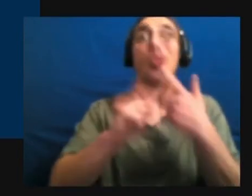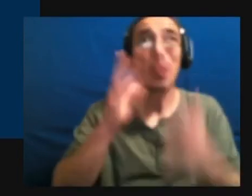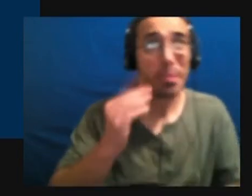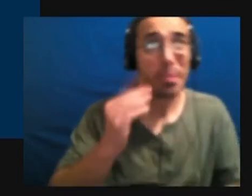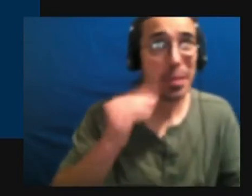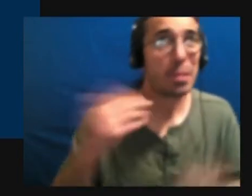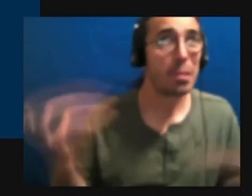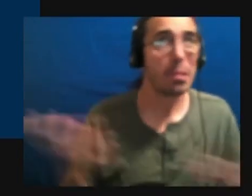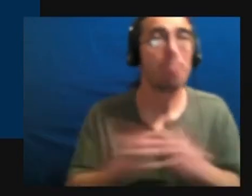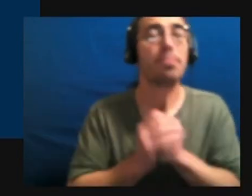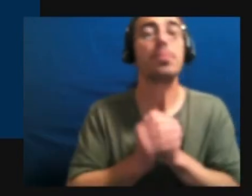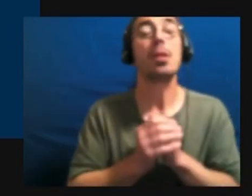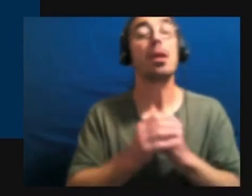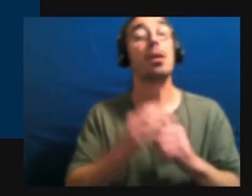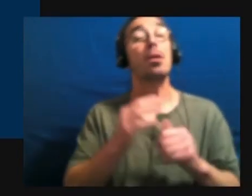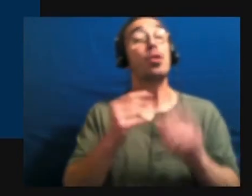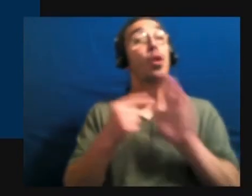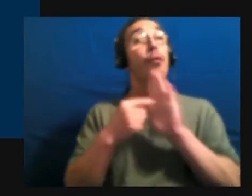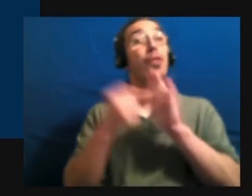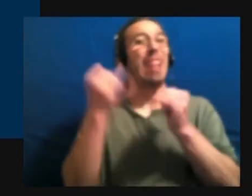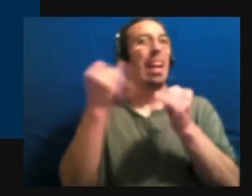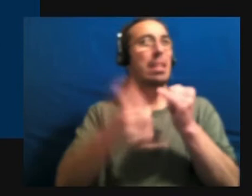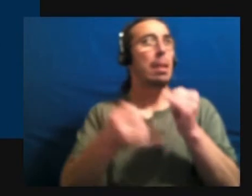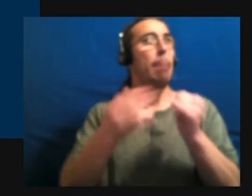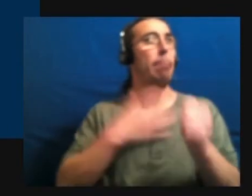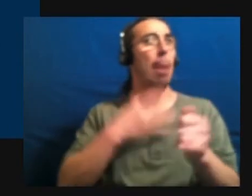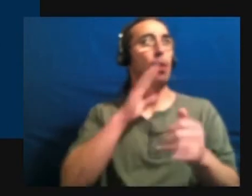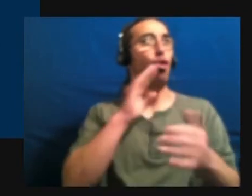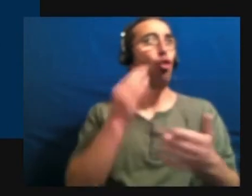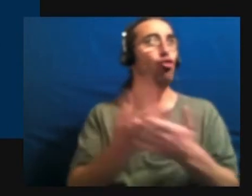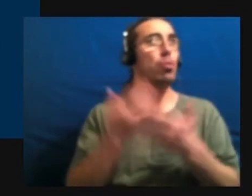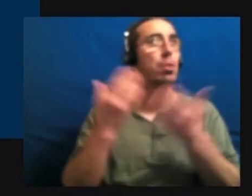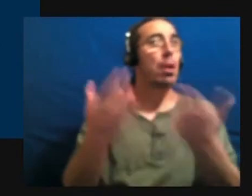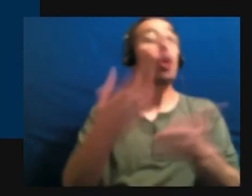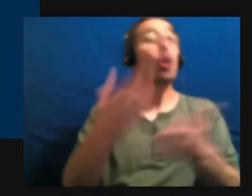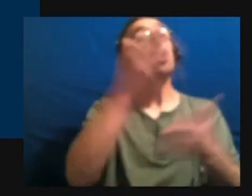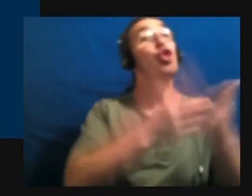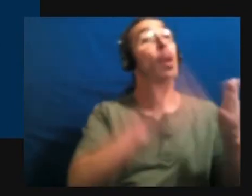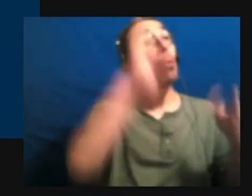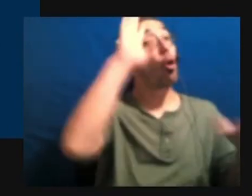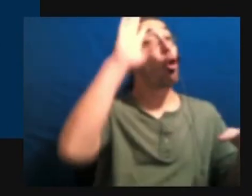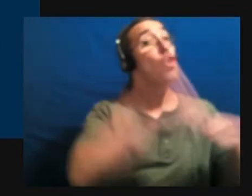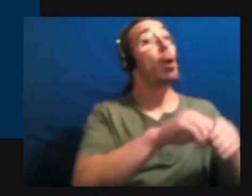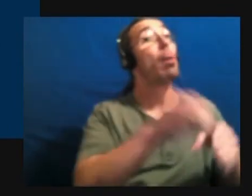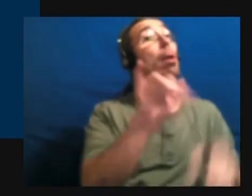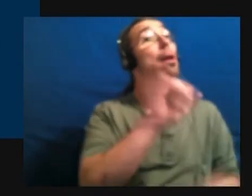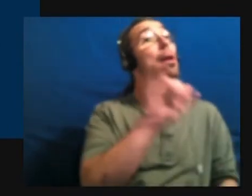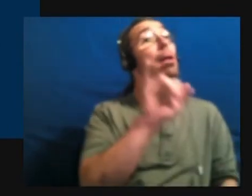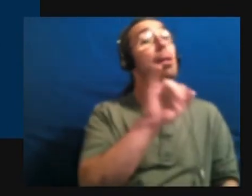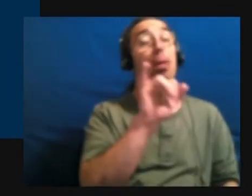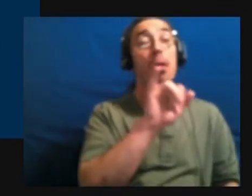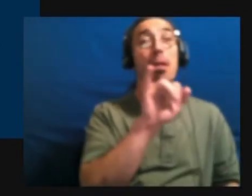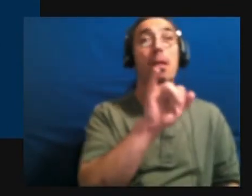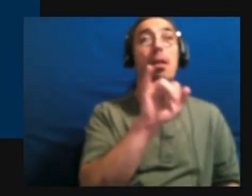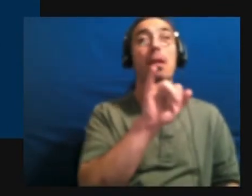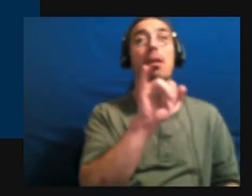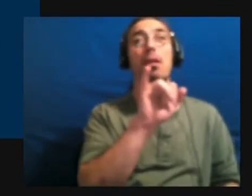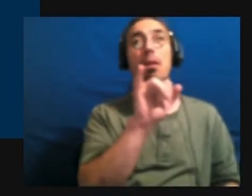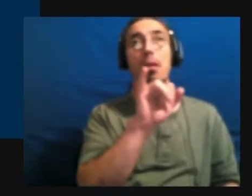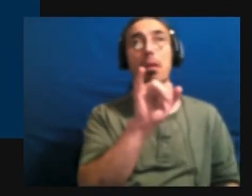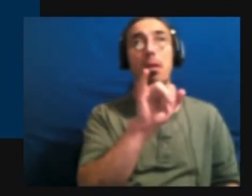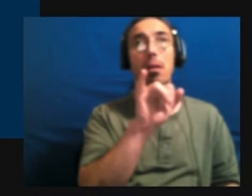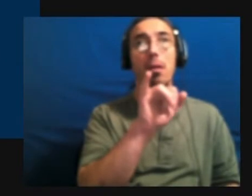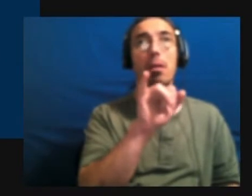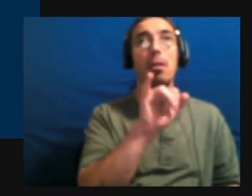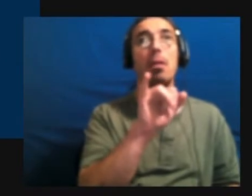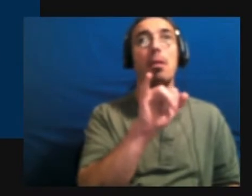this is my daughter. Some autistic kids might be like a water park made of bounce castles with no